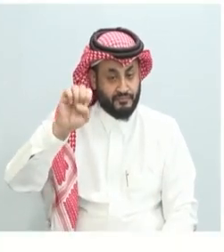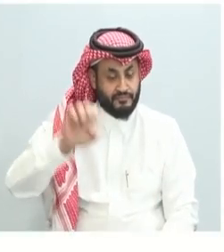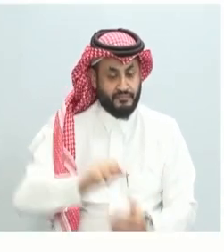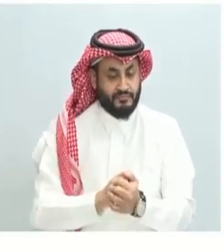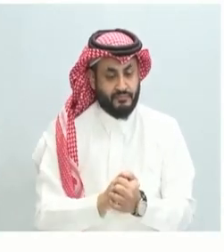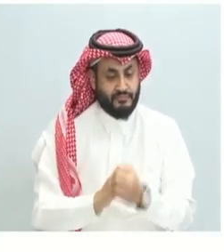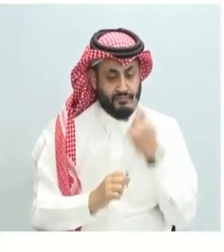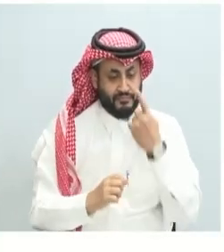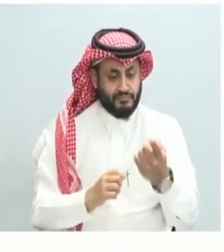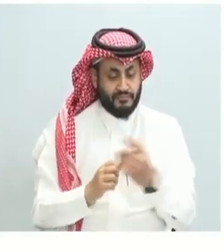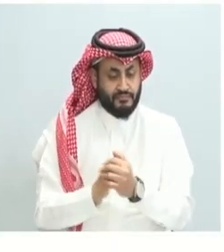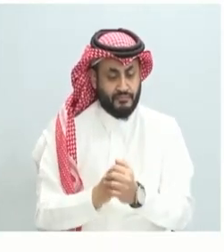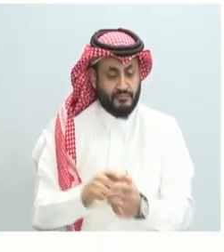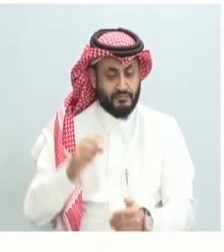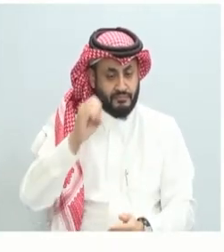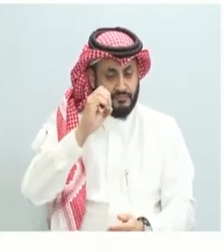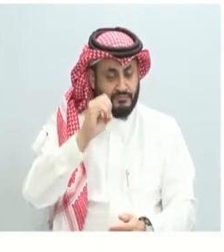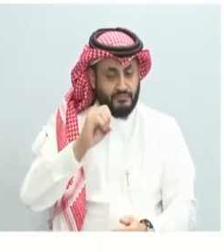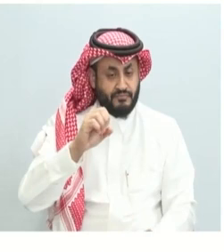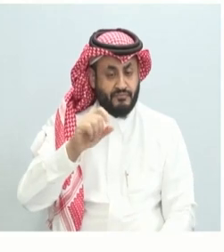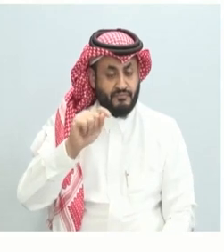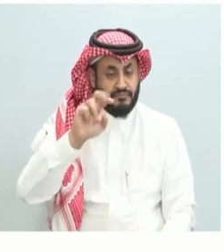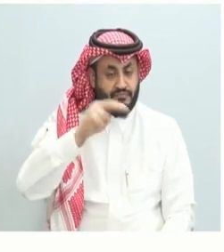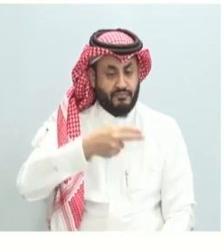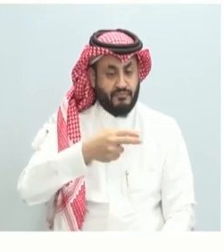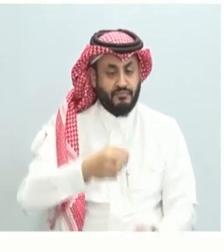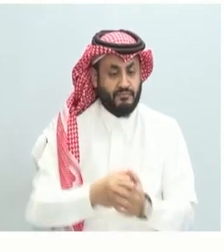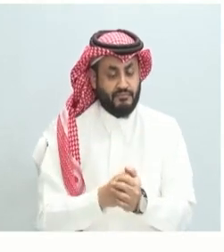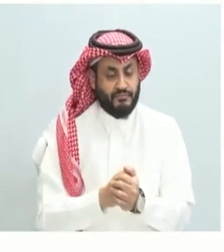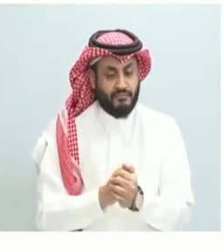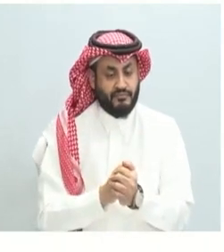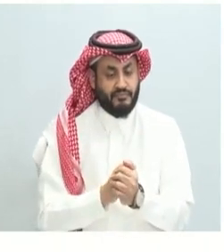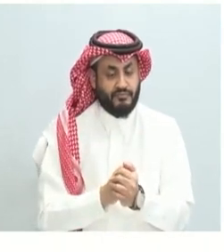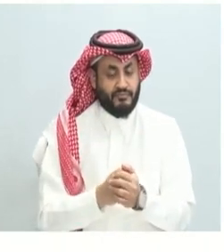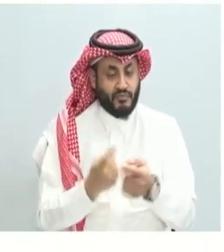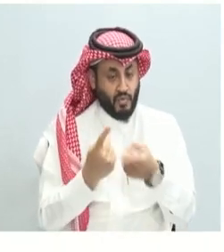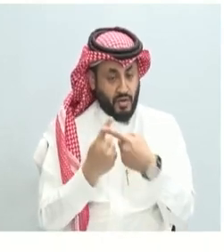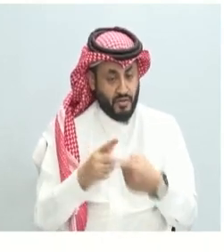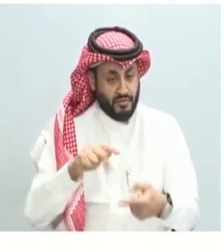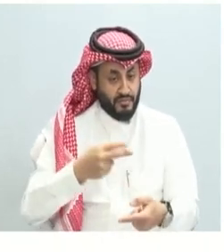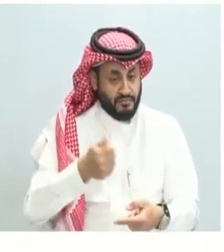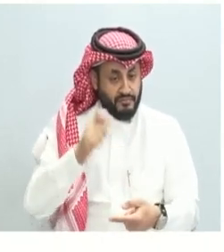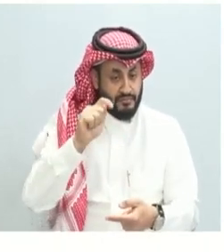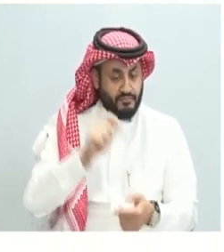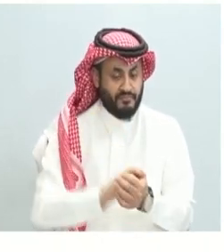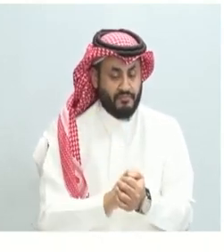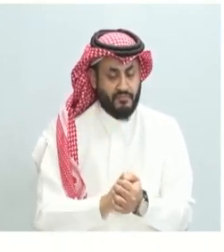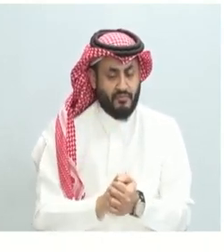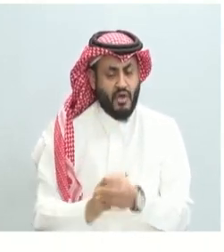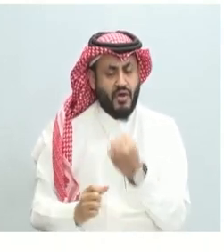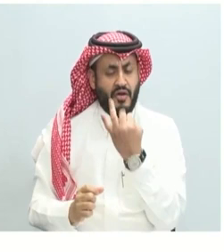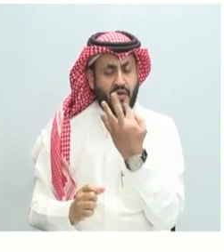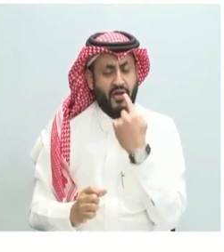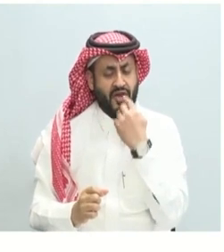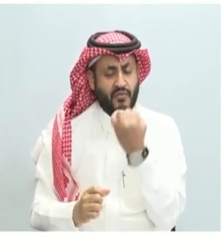asking about only one tooth. This is why we said, what is that? And here, when we ask